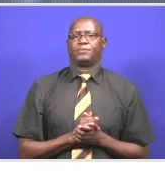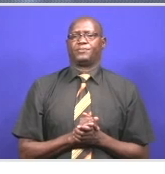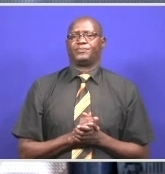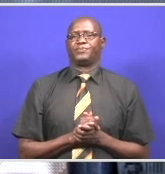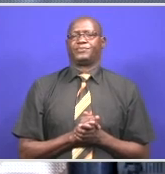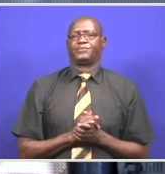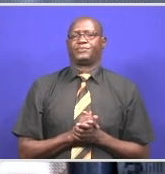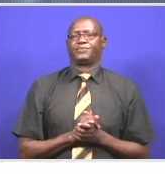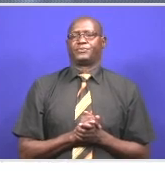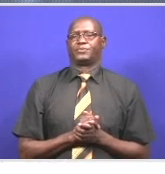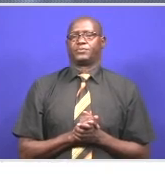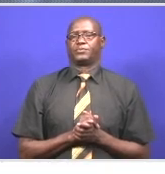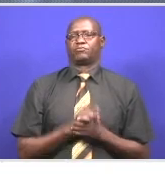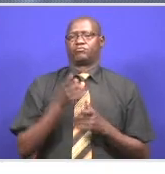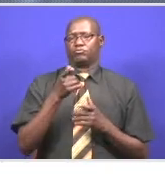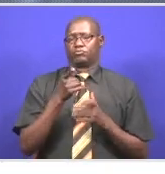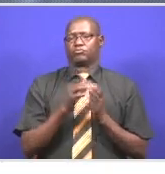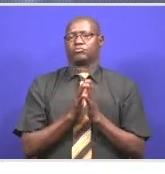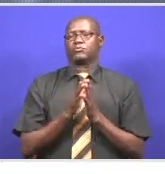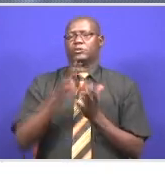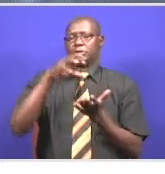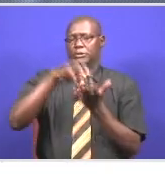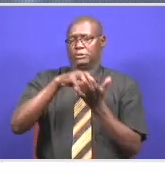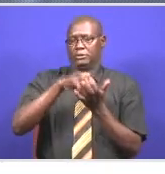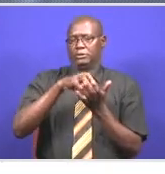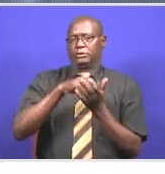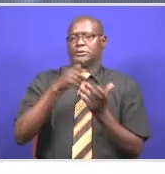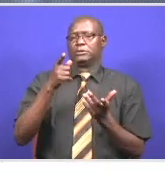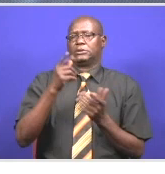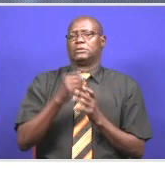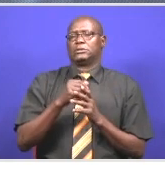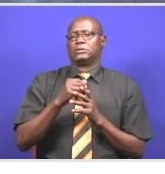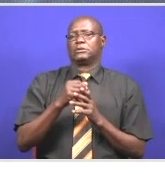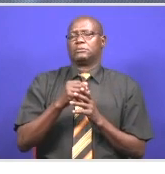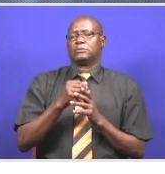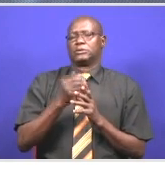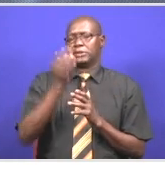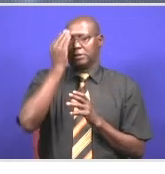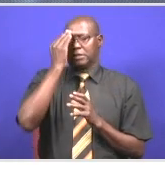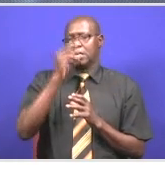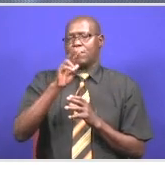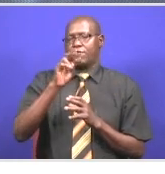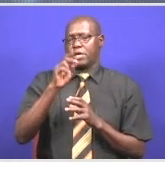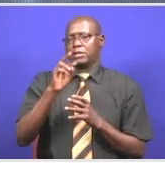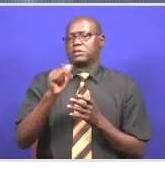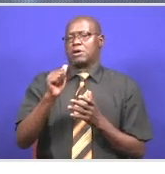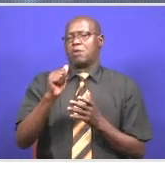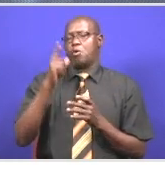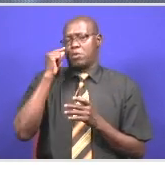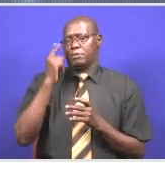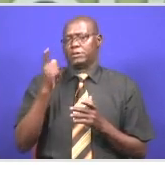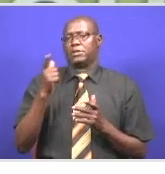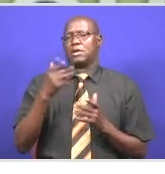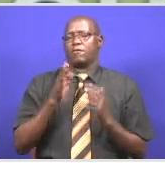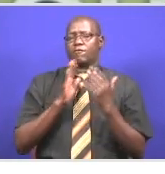And elsewhere, more to county stories, a case in which an agent for Israeli visas in Mombasa, that is Teddy Onsomu Ndemo, is